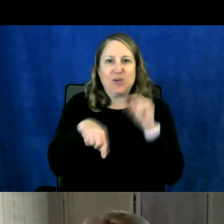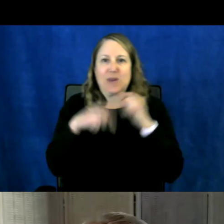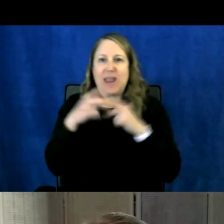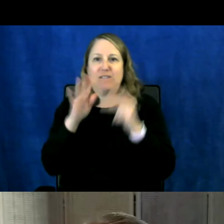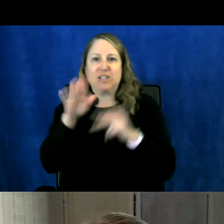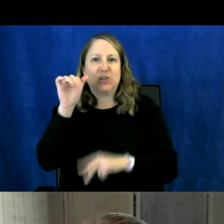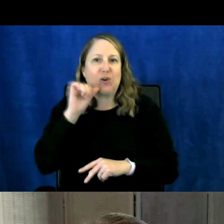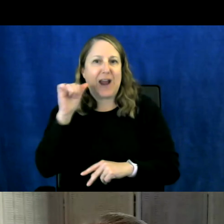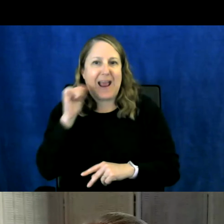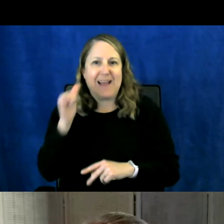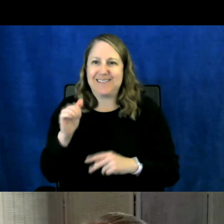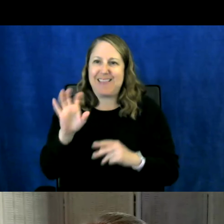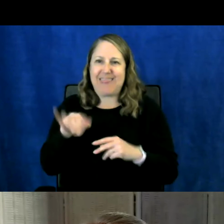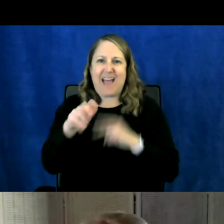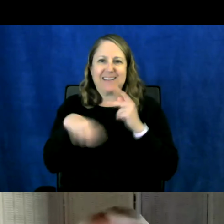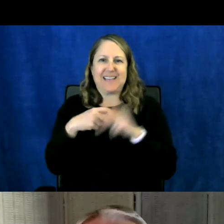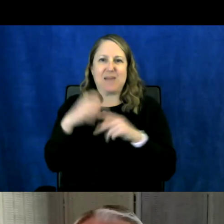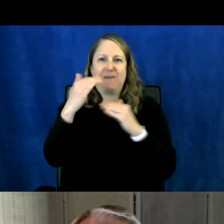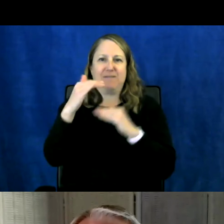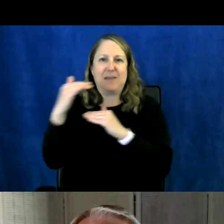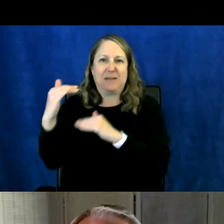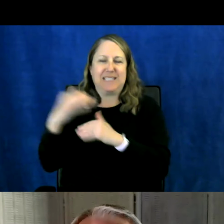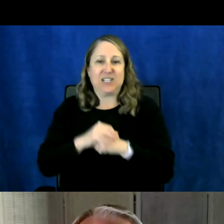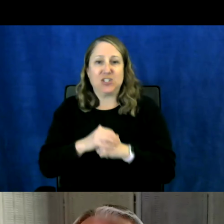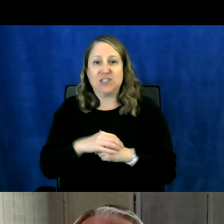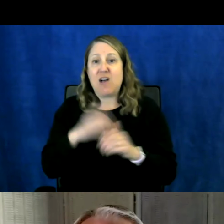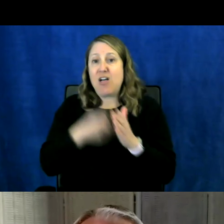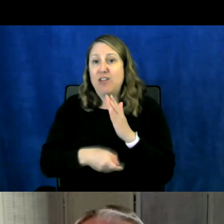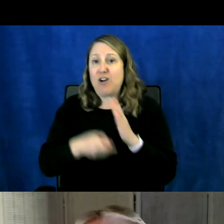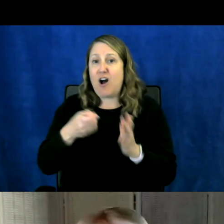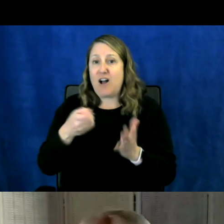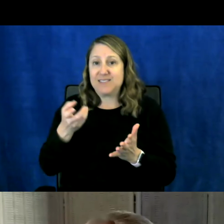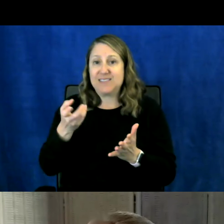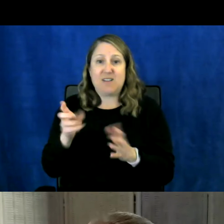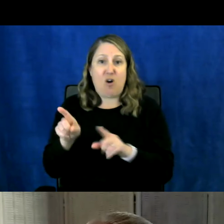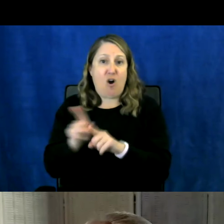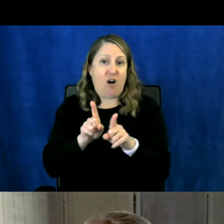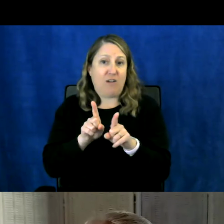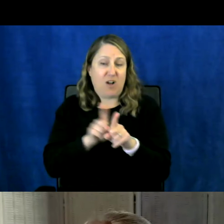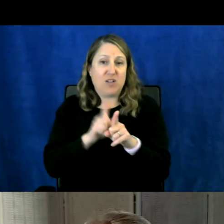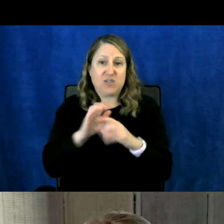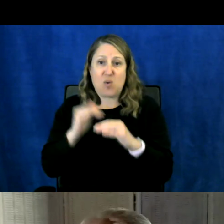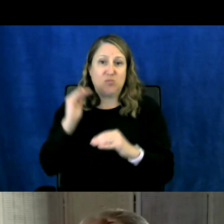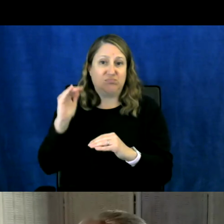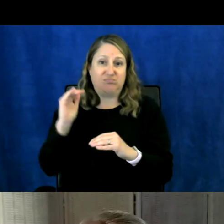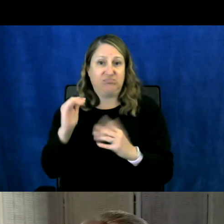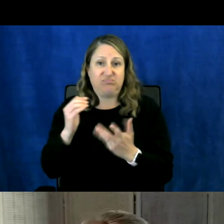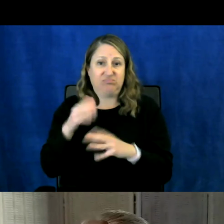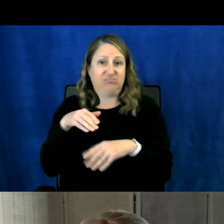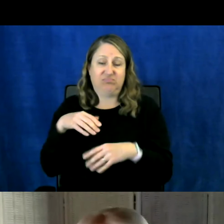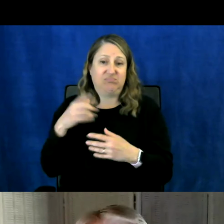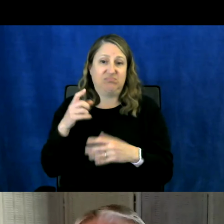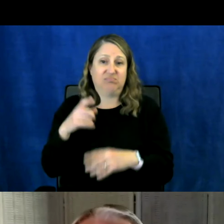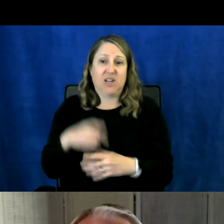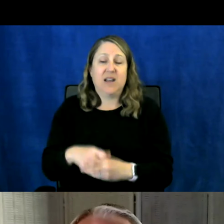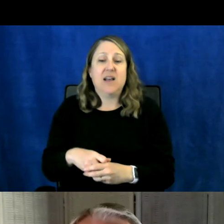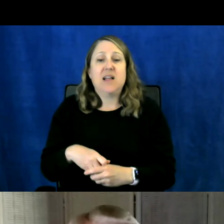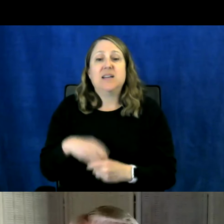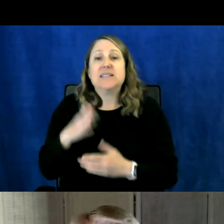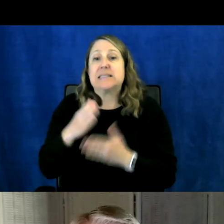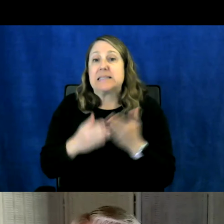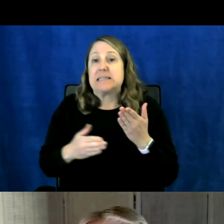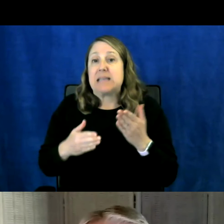those kinds of limitations were not good. The cost of rides was often prohibitive. Some